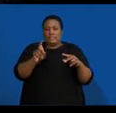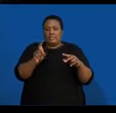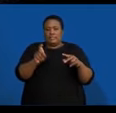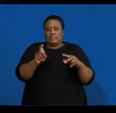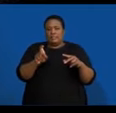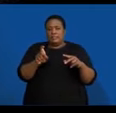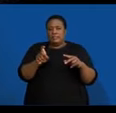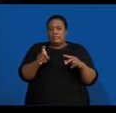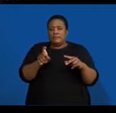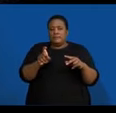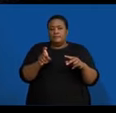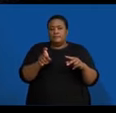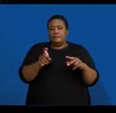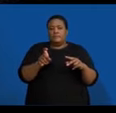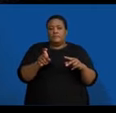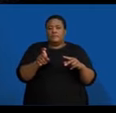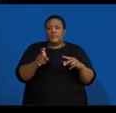the interval,